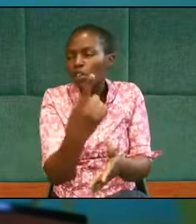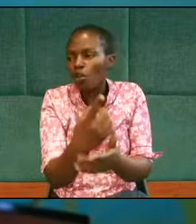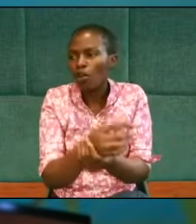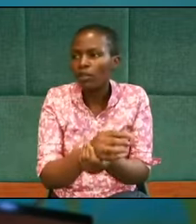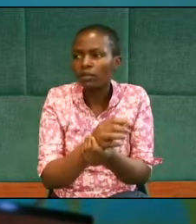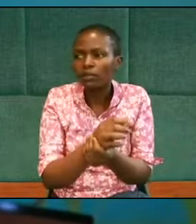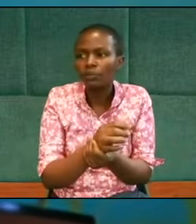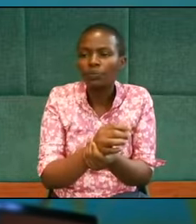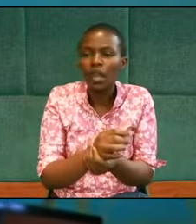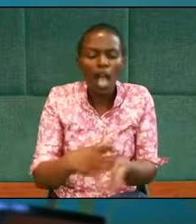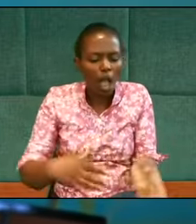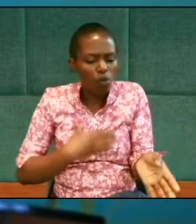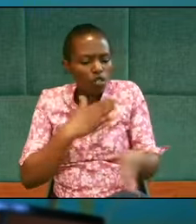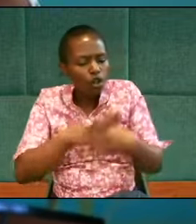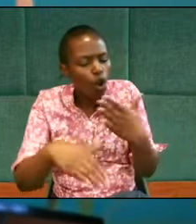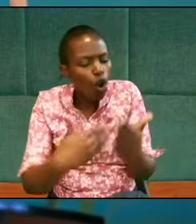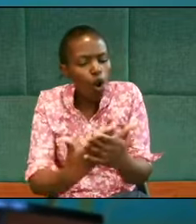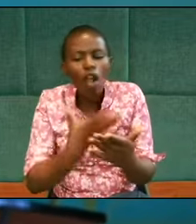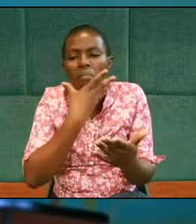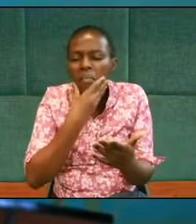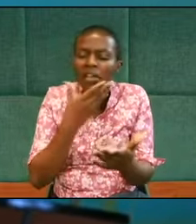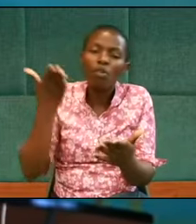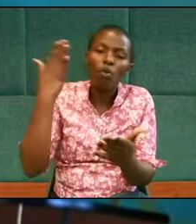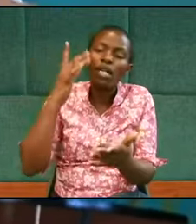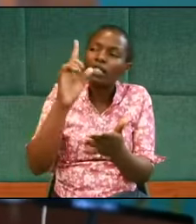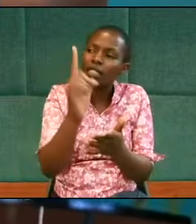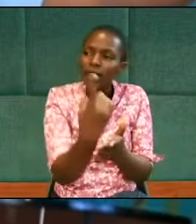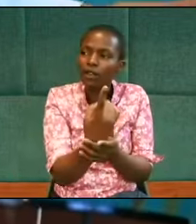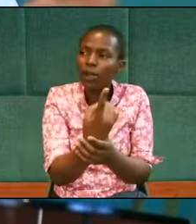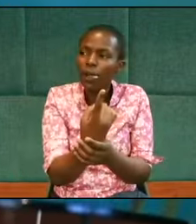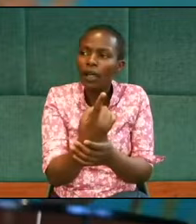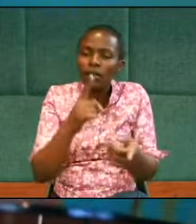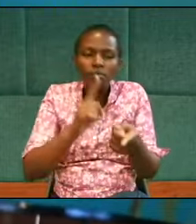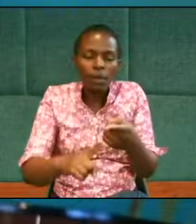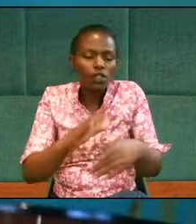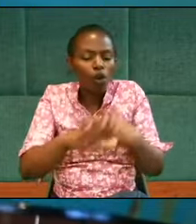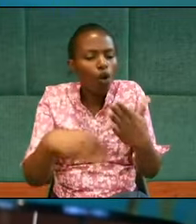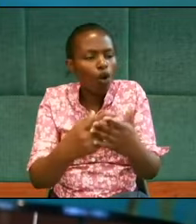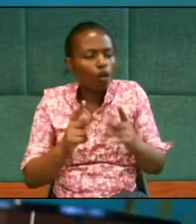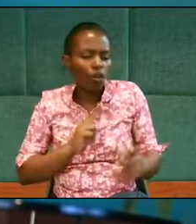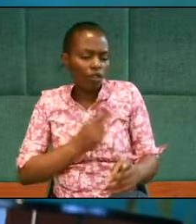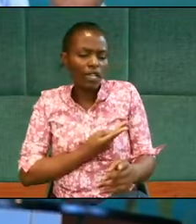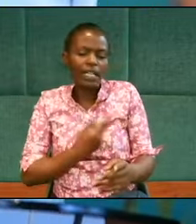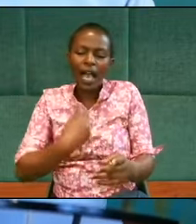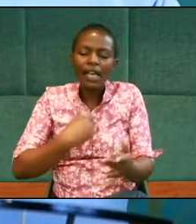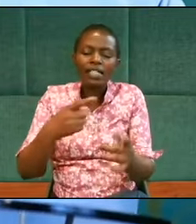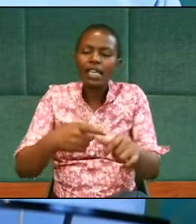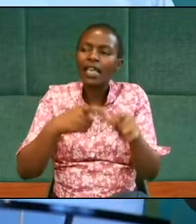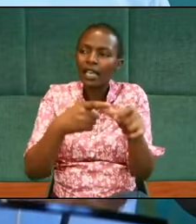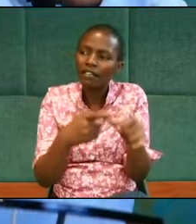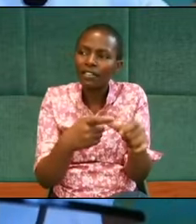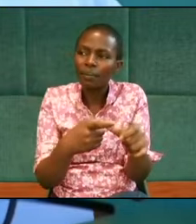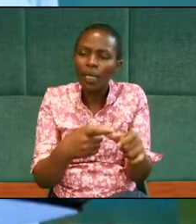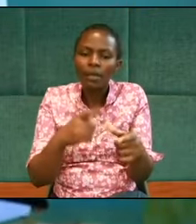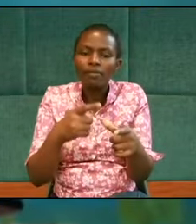says, I wish all men were single, but everyone has a gift. In other words, being